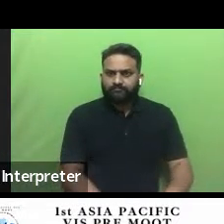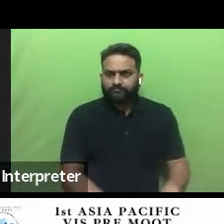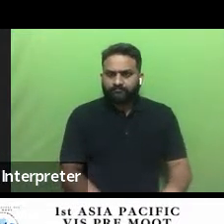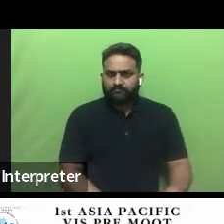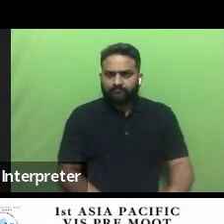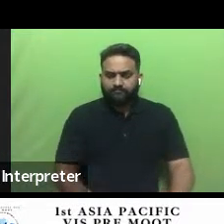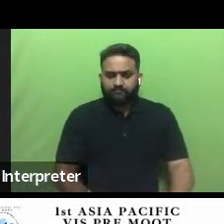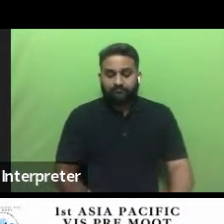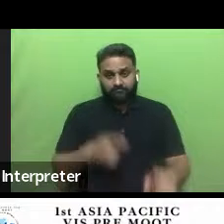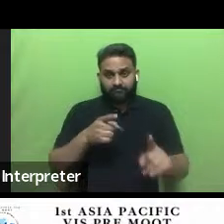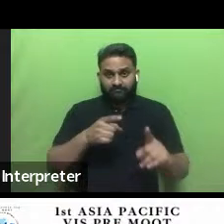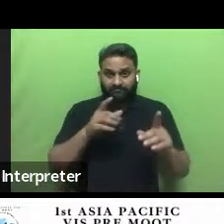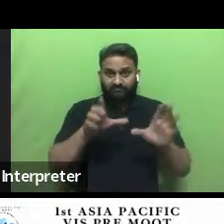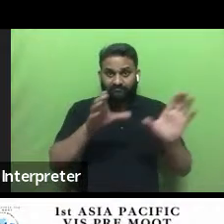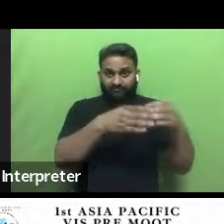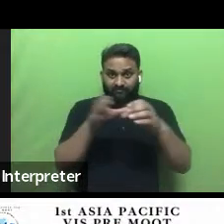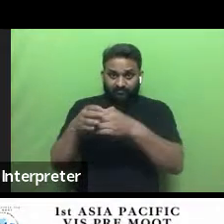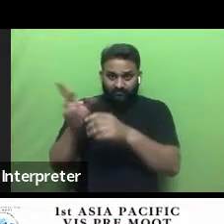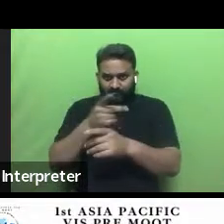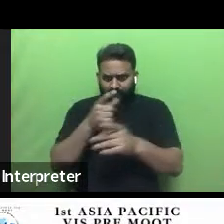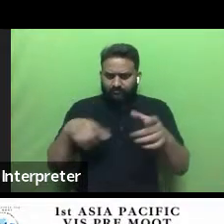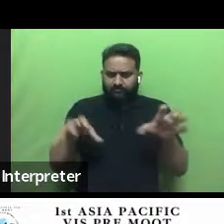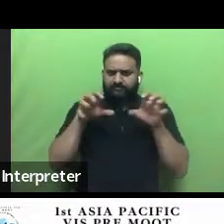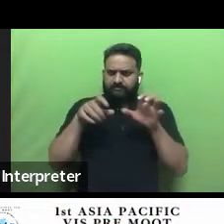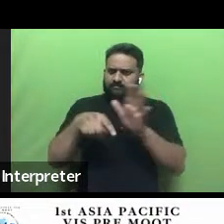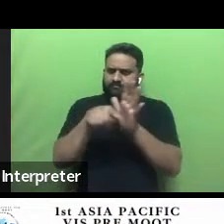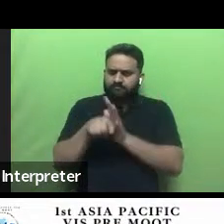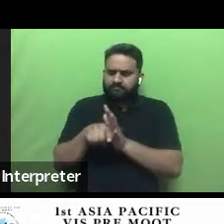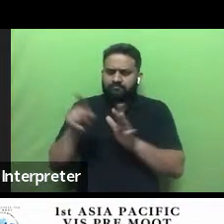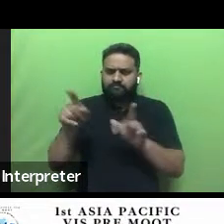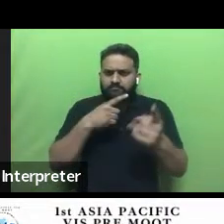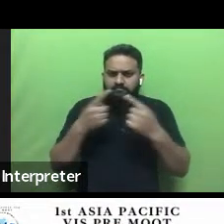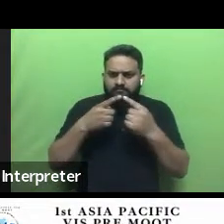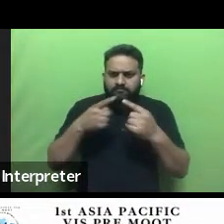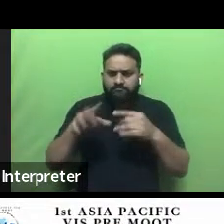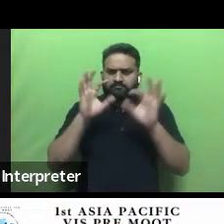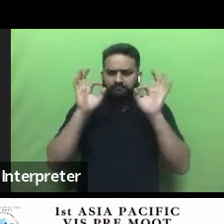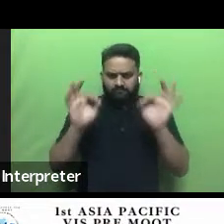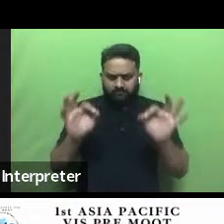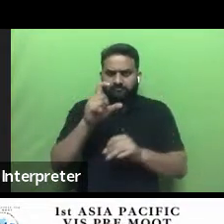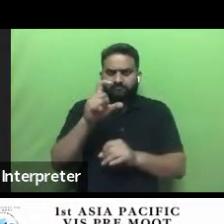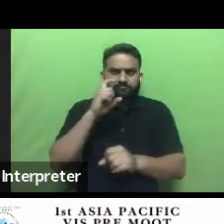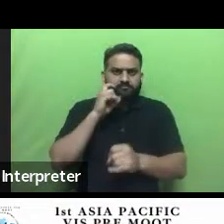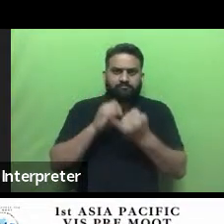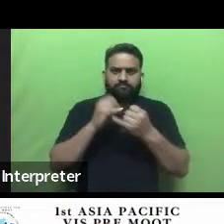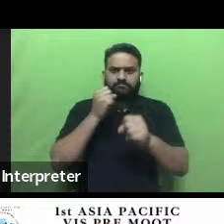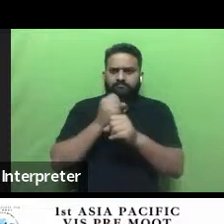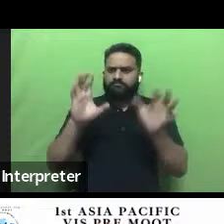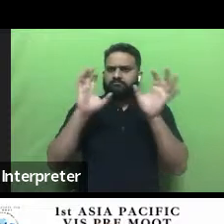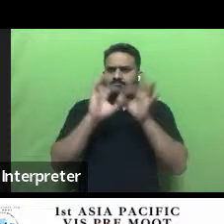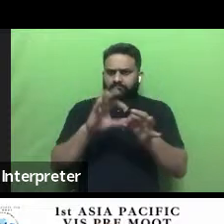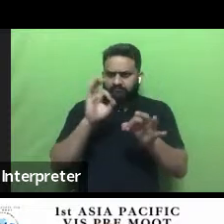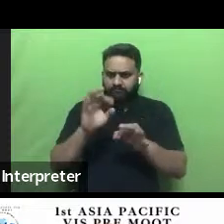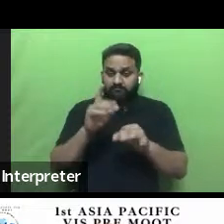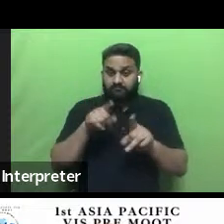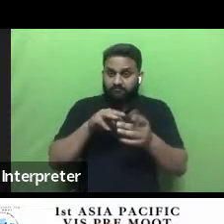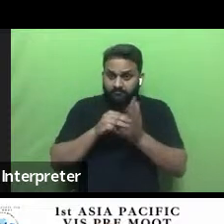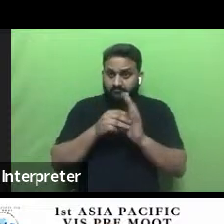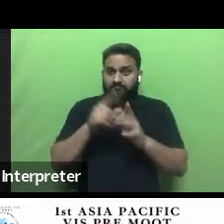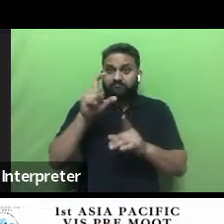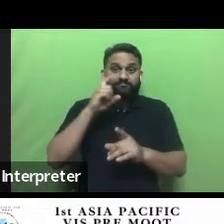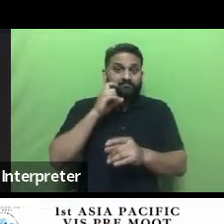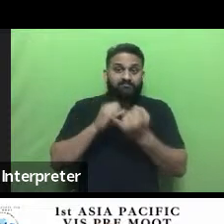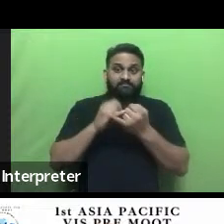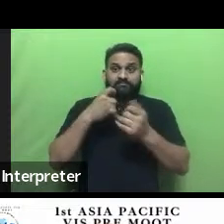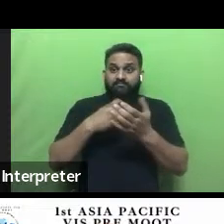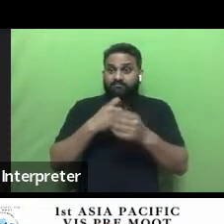So the parties are in agreement that this issue is conclusively governed by the CISG, and therefore we will be using principles of the CISG to